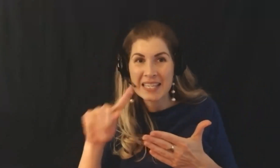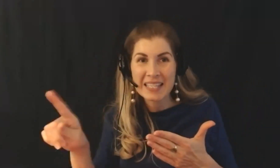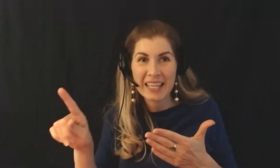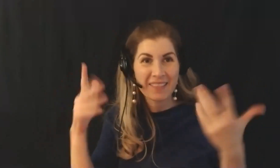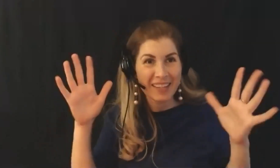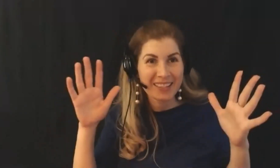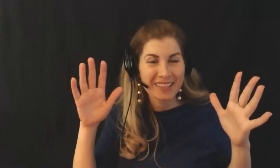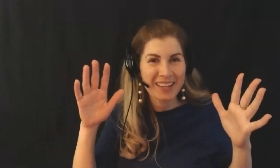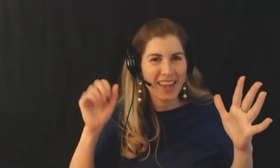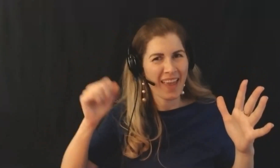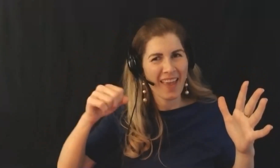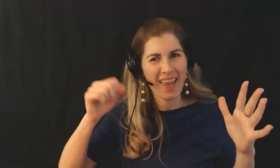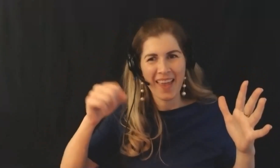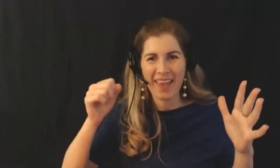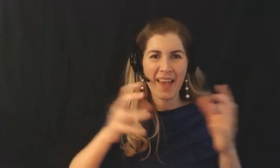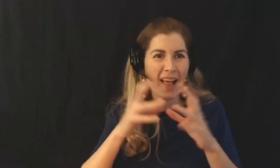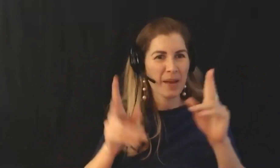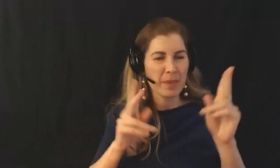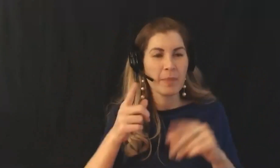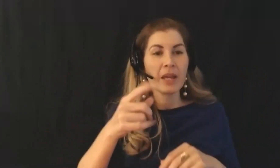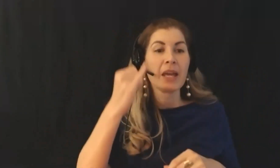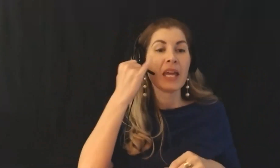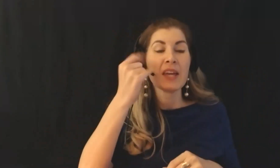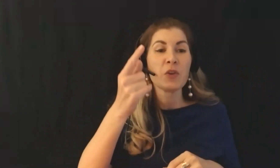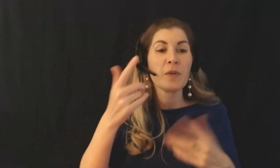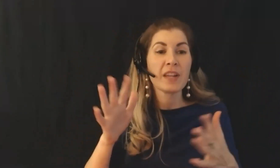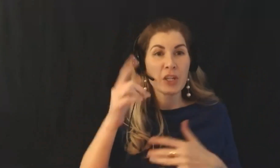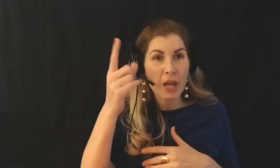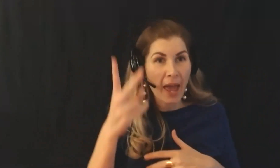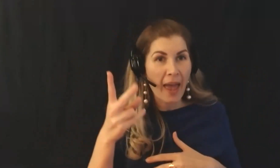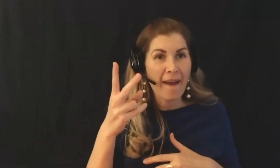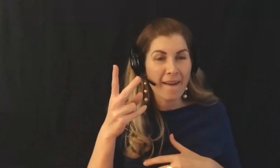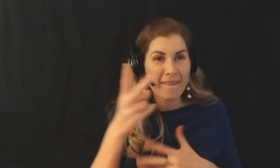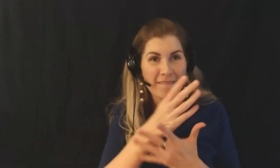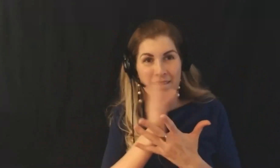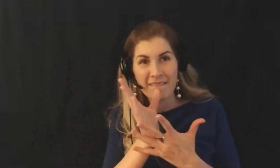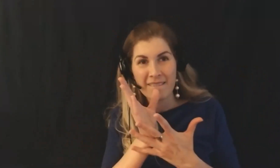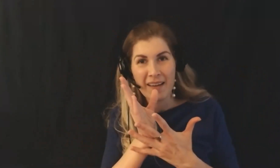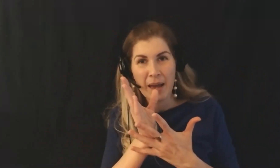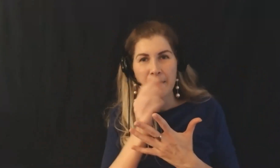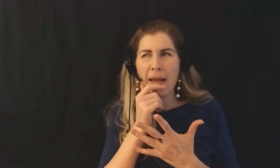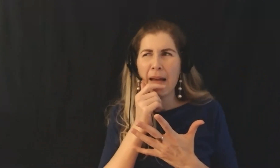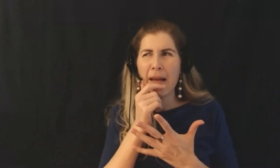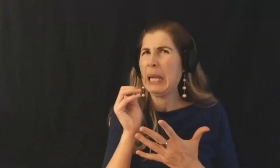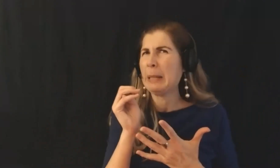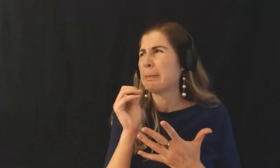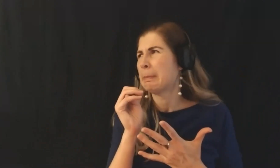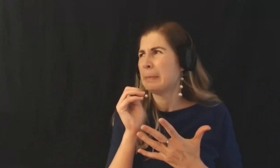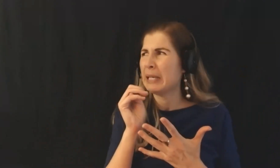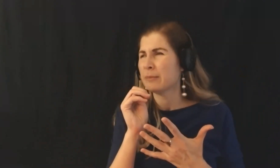Ooh, yeah. See, a lot of people. Awesome. Raise your hand if you got through half the alphabet. That would be like M, around M.